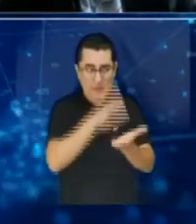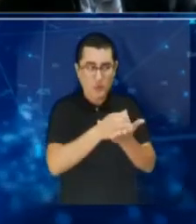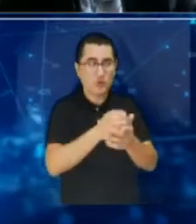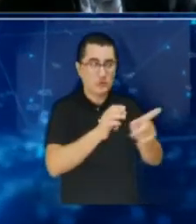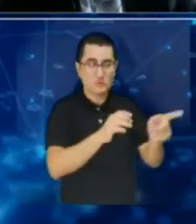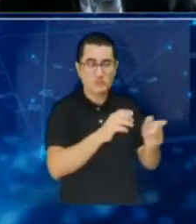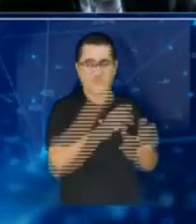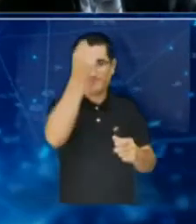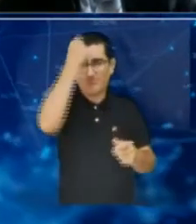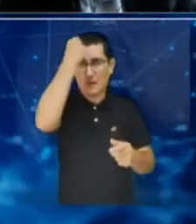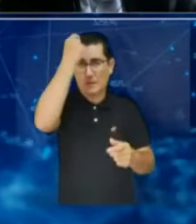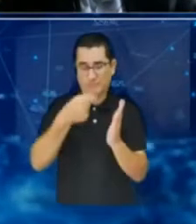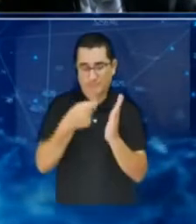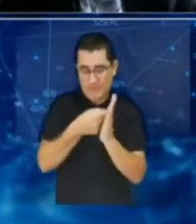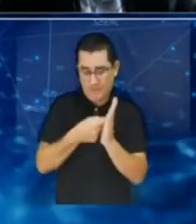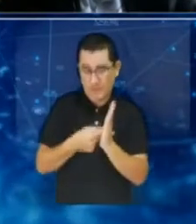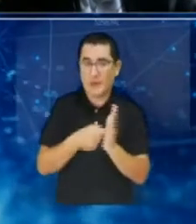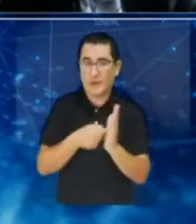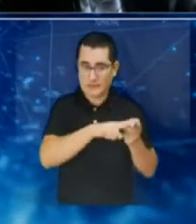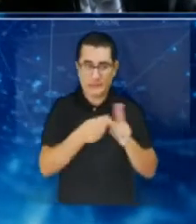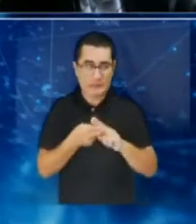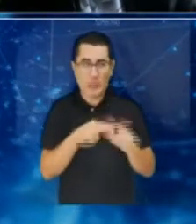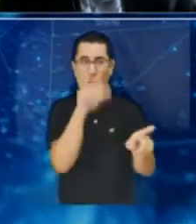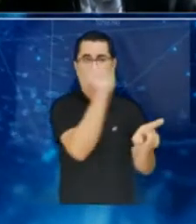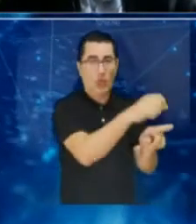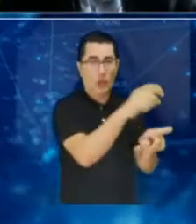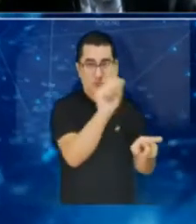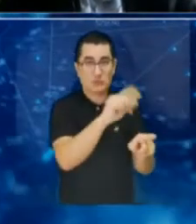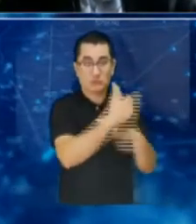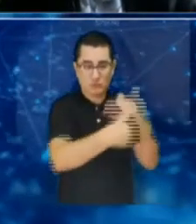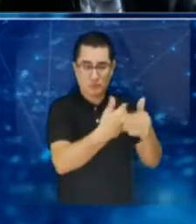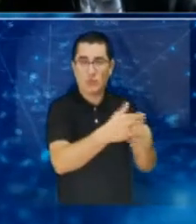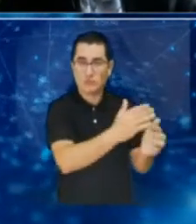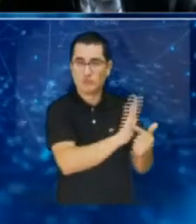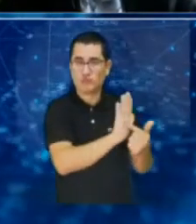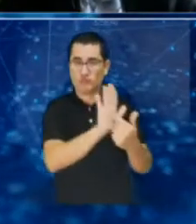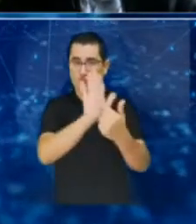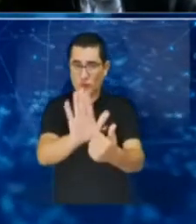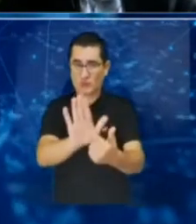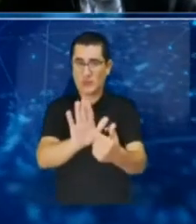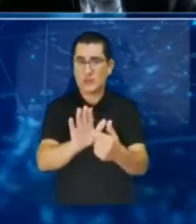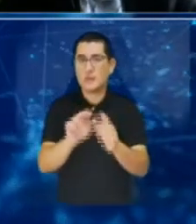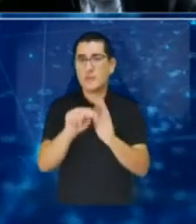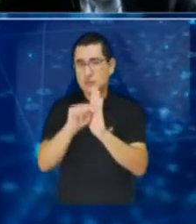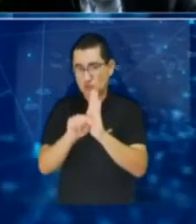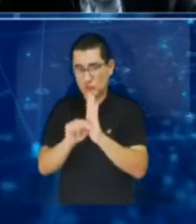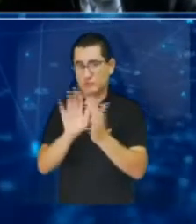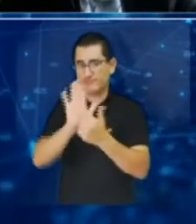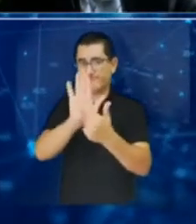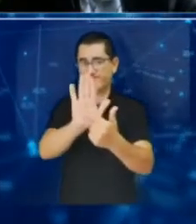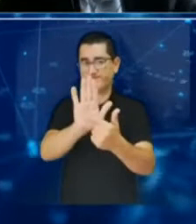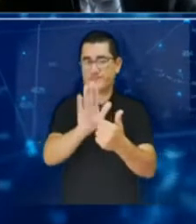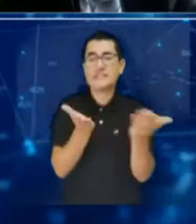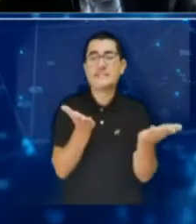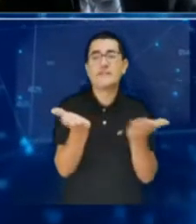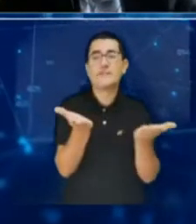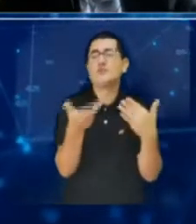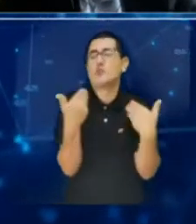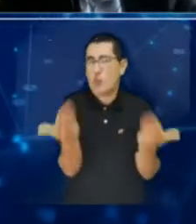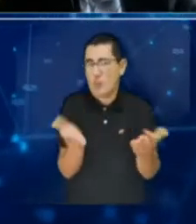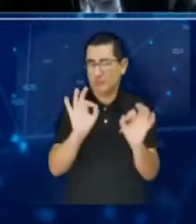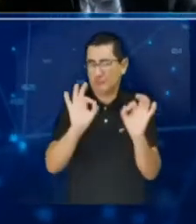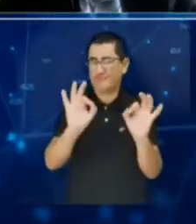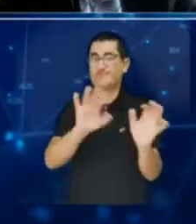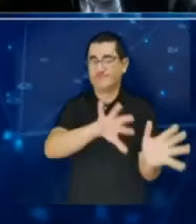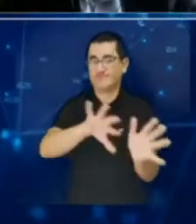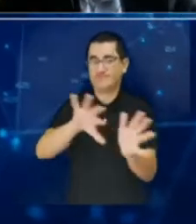preliminary views have been a change in respect to this. But at the end of the day, we need to consider what OASCI will have to